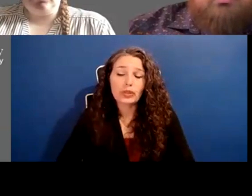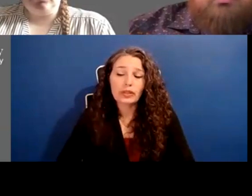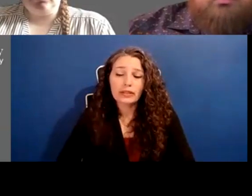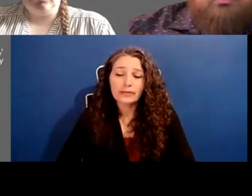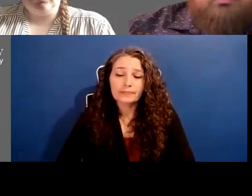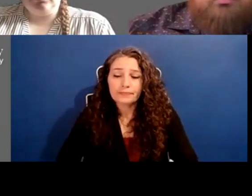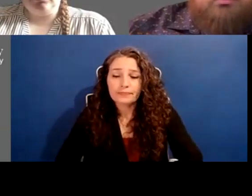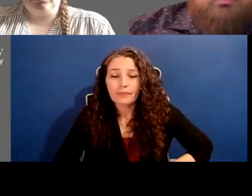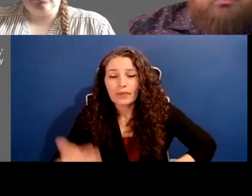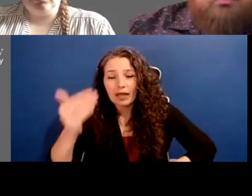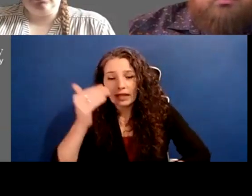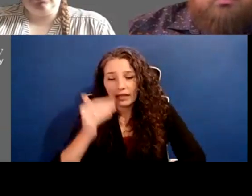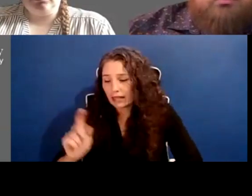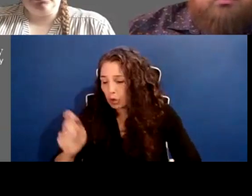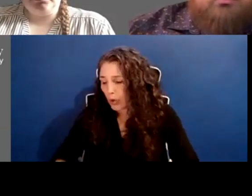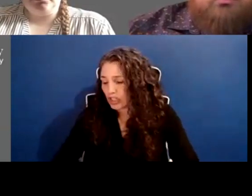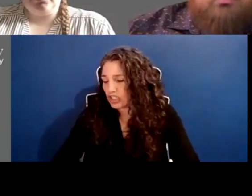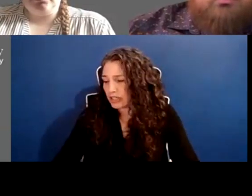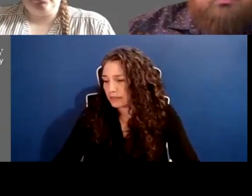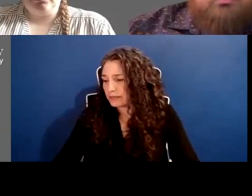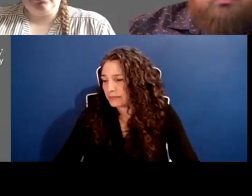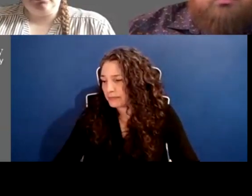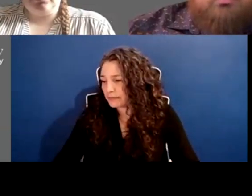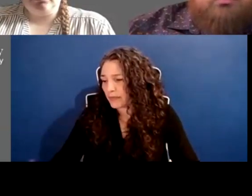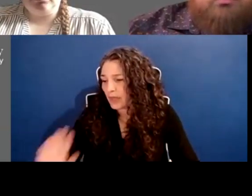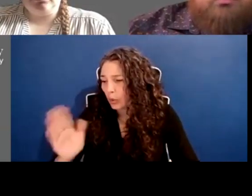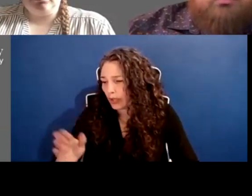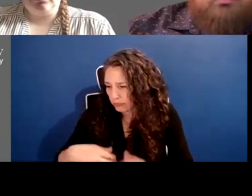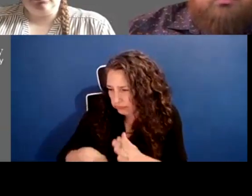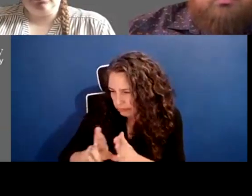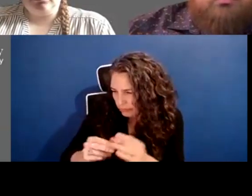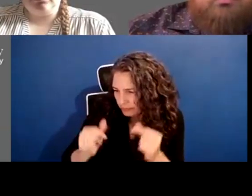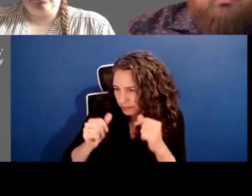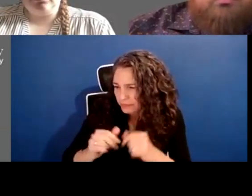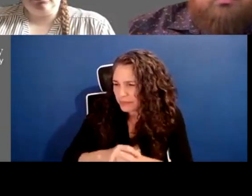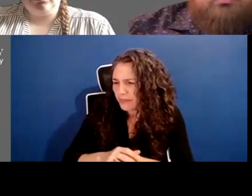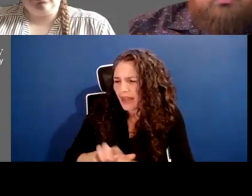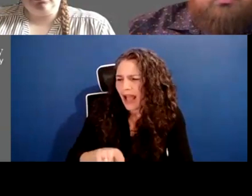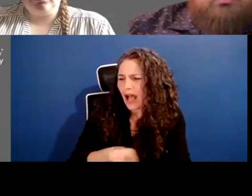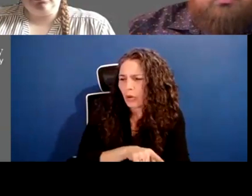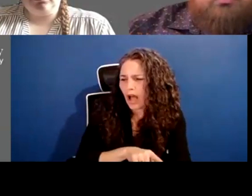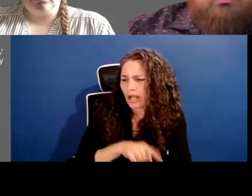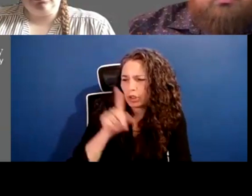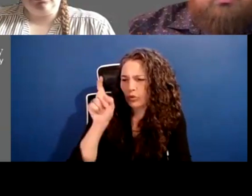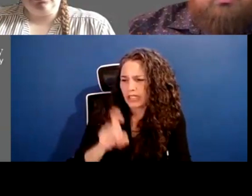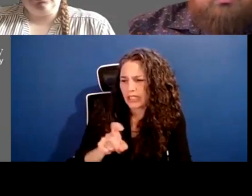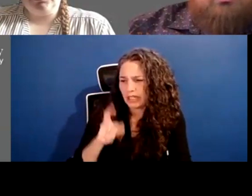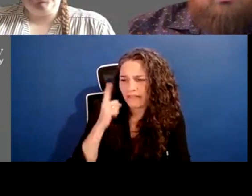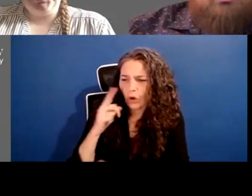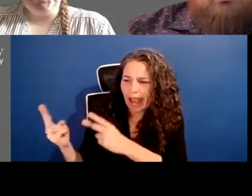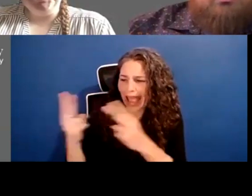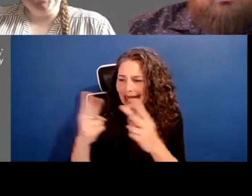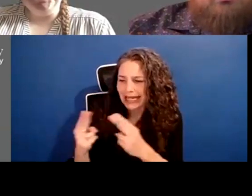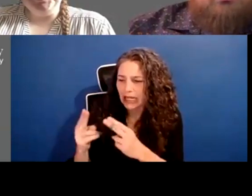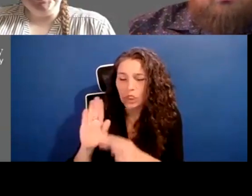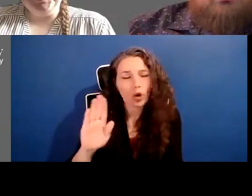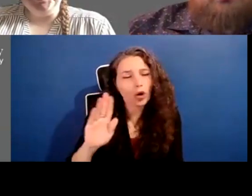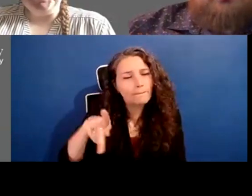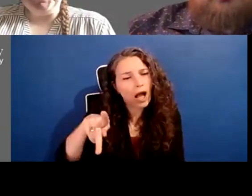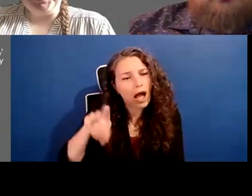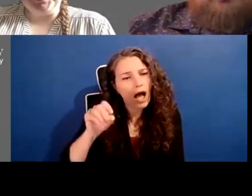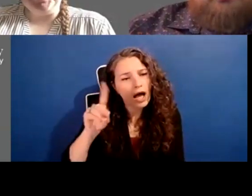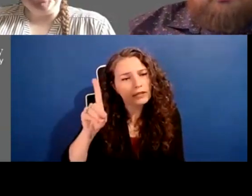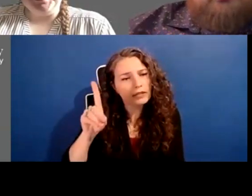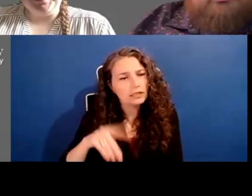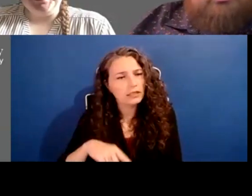So the next question, which I think we'll get through pretty quickly, is how long does it take to edit your podcast? And for this one, I think the